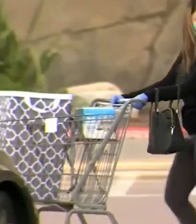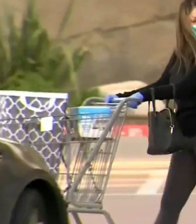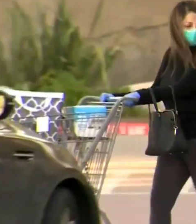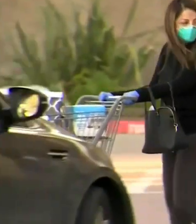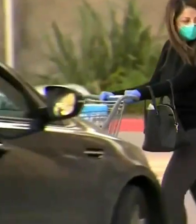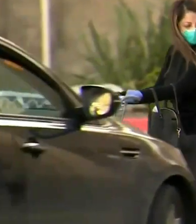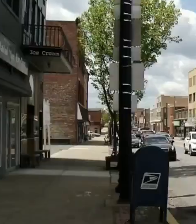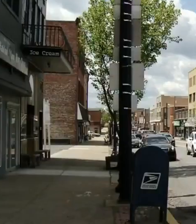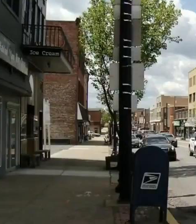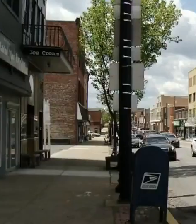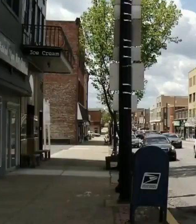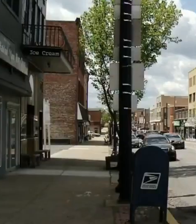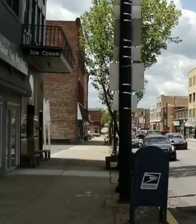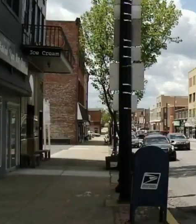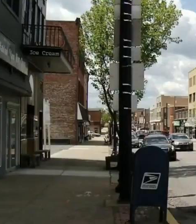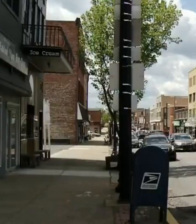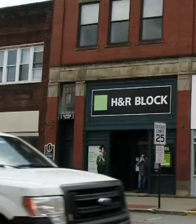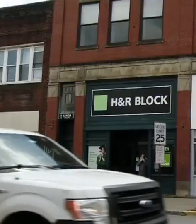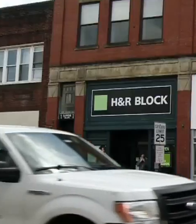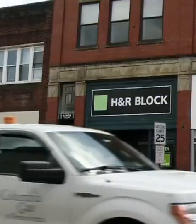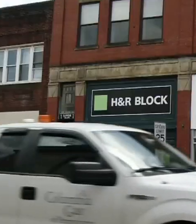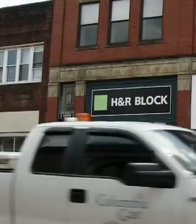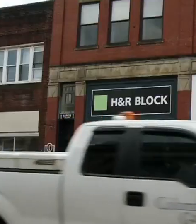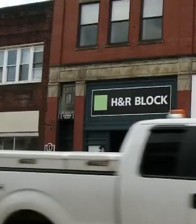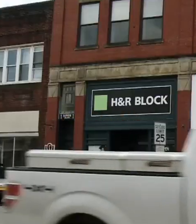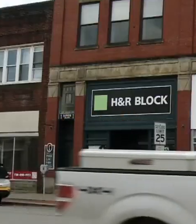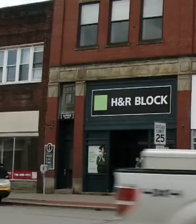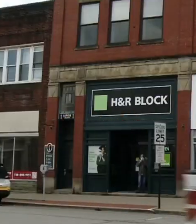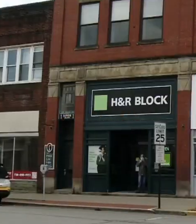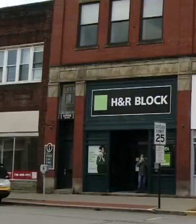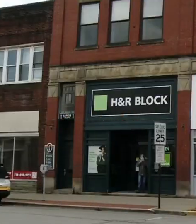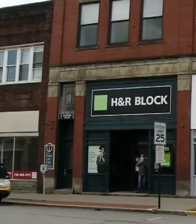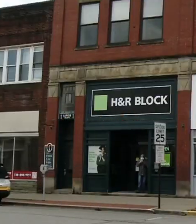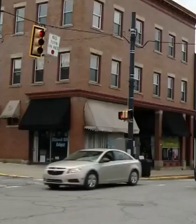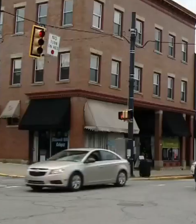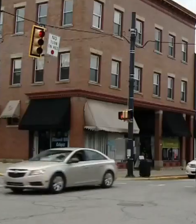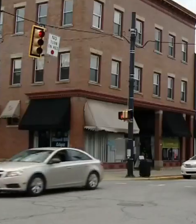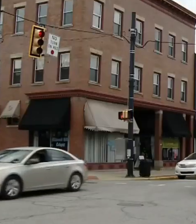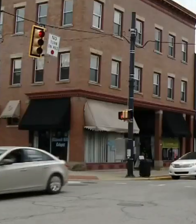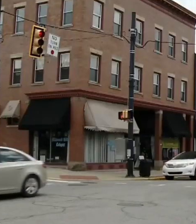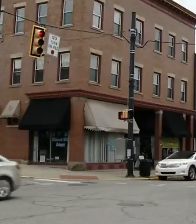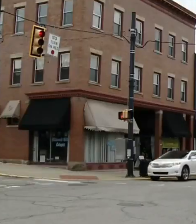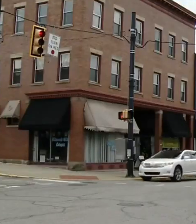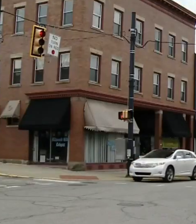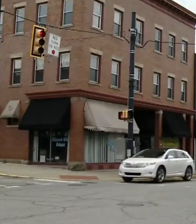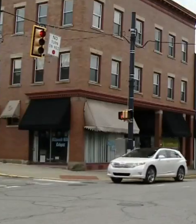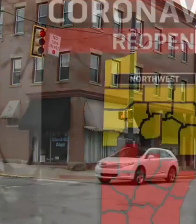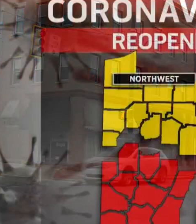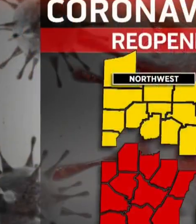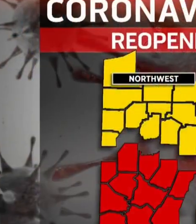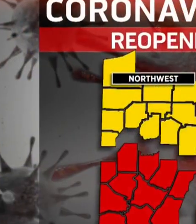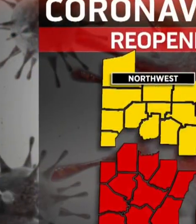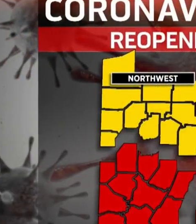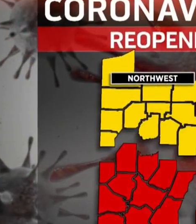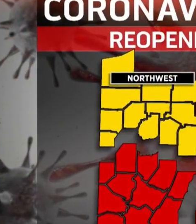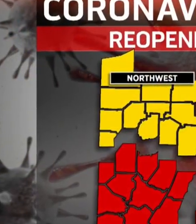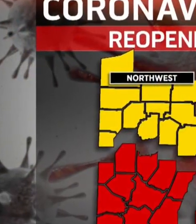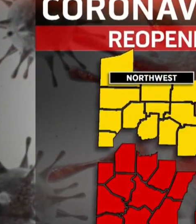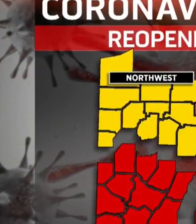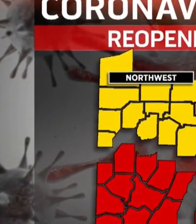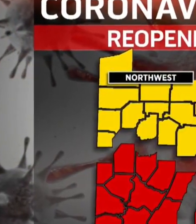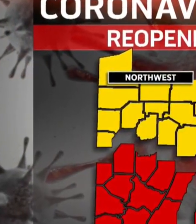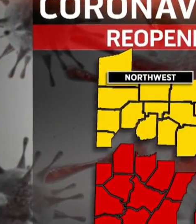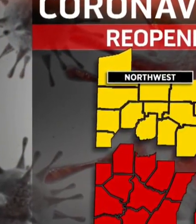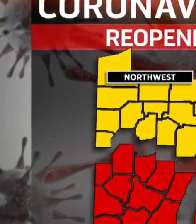of keeping people safe, we will be moving to open you up, get you to the yellow zone as quickly as possible. The first